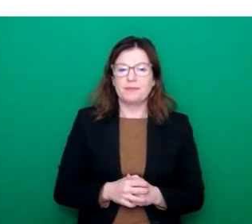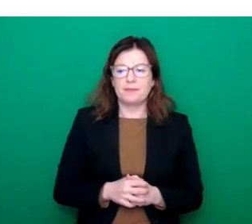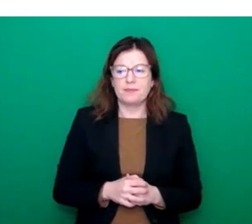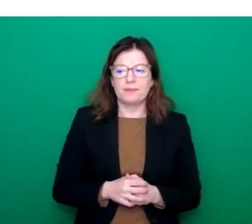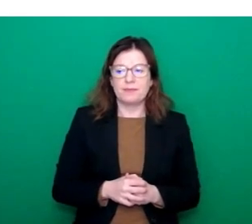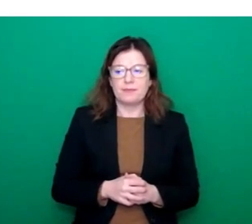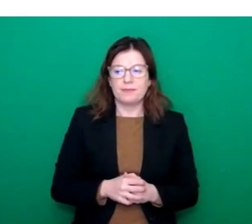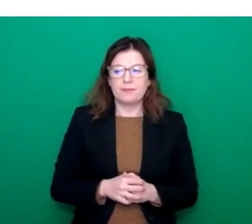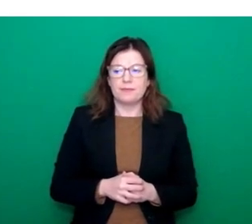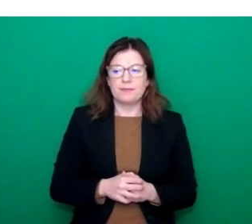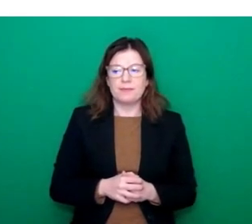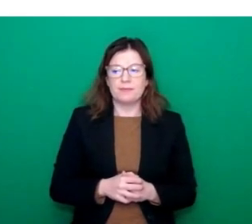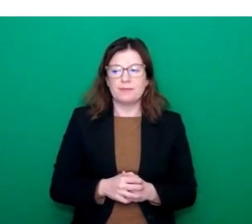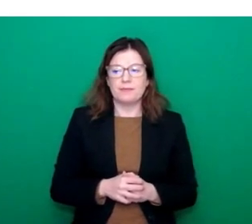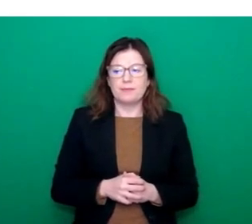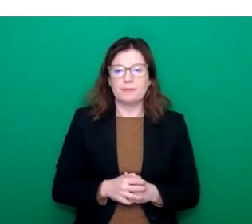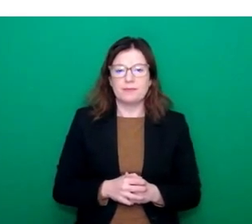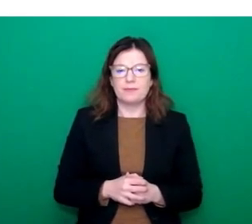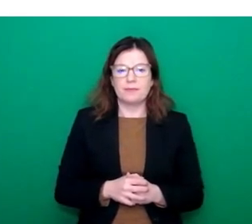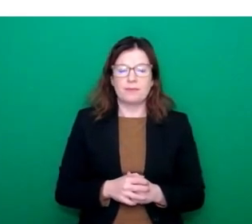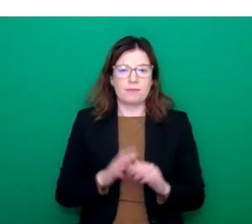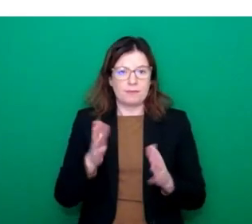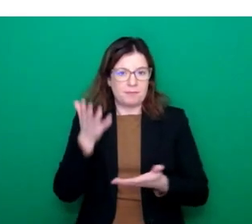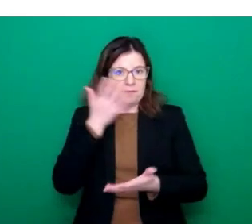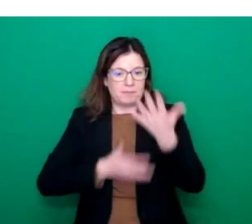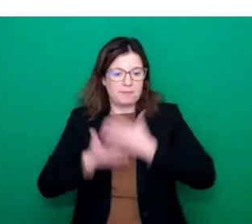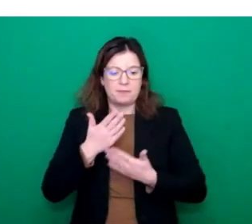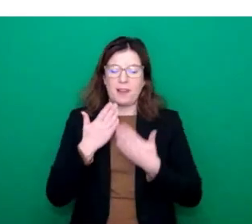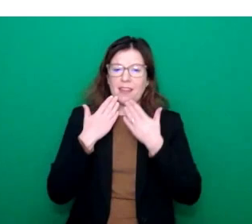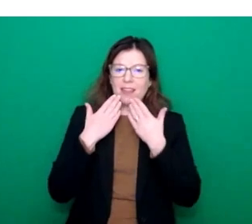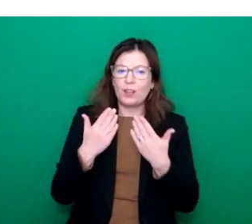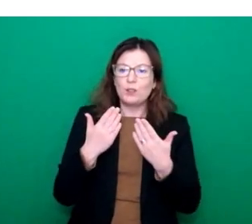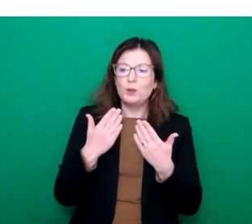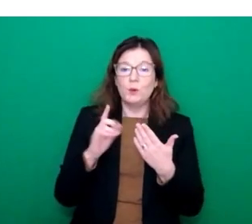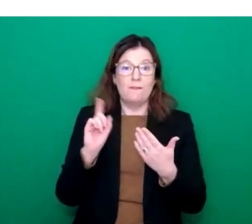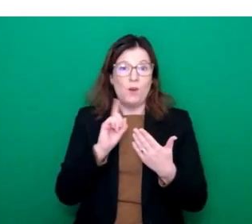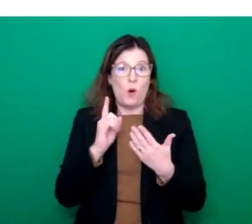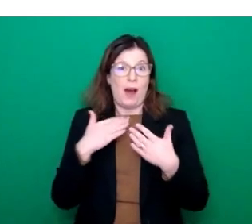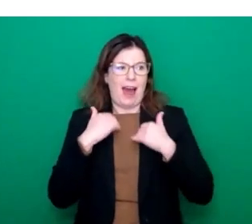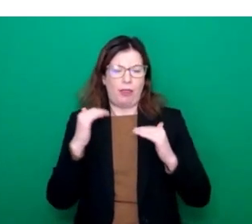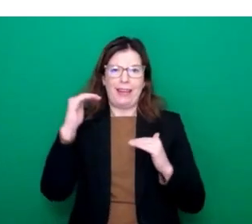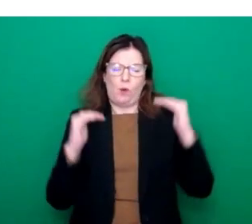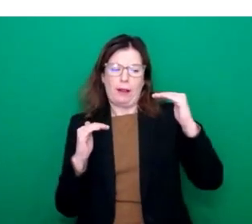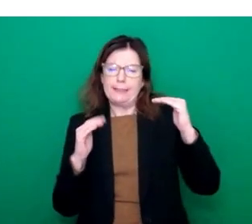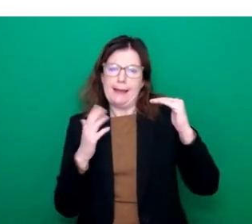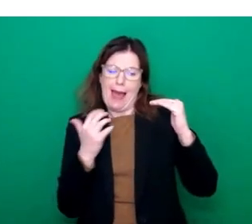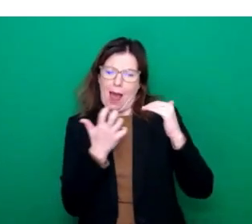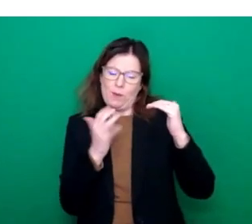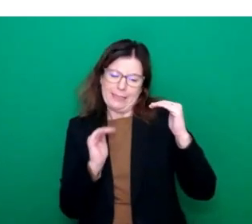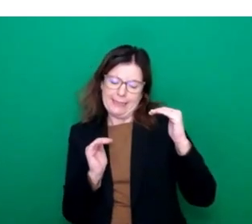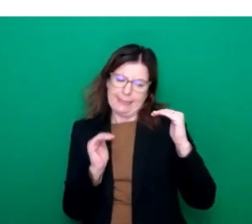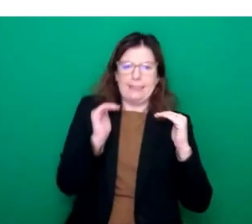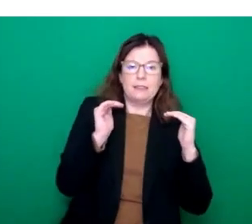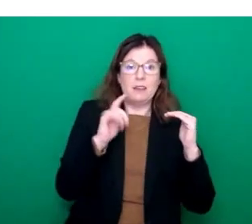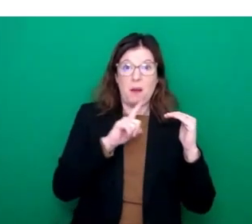Thank you, Eleanor. Really interesting to hear about the push to reduce health inequalities, which, as we know, are growing rather